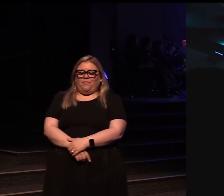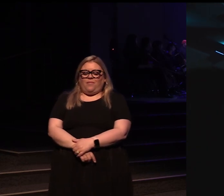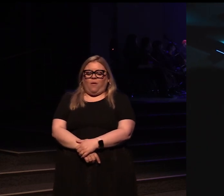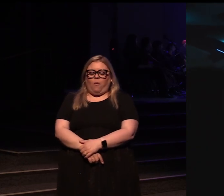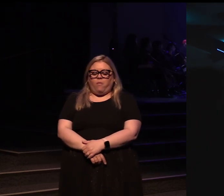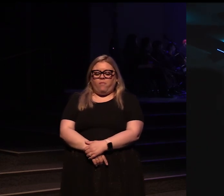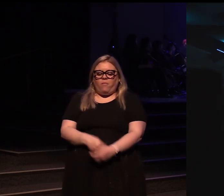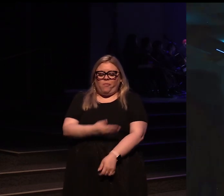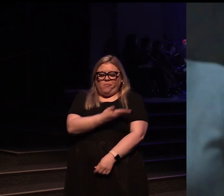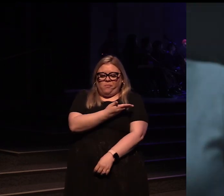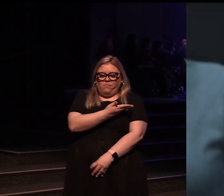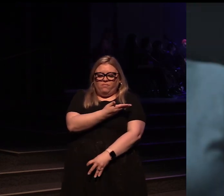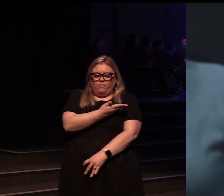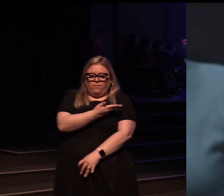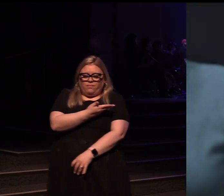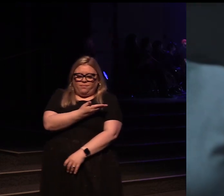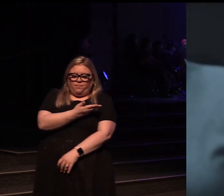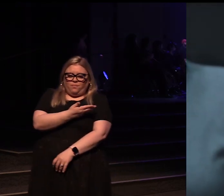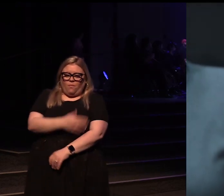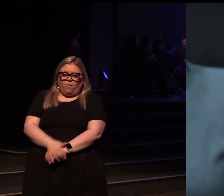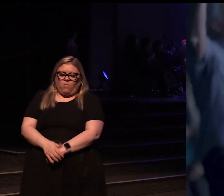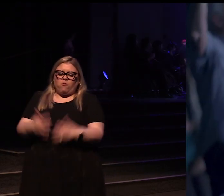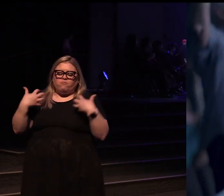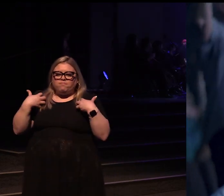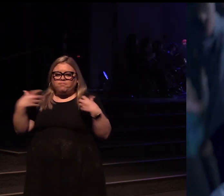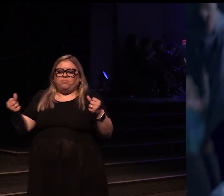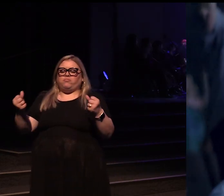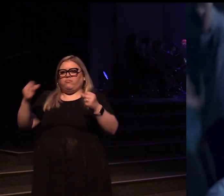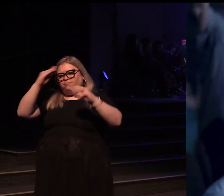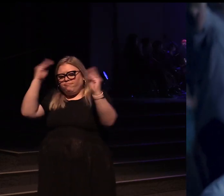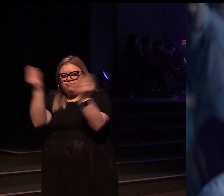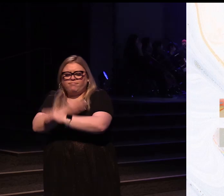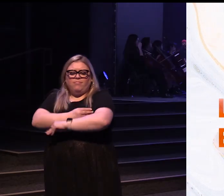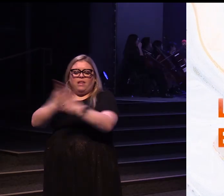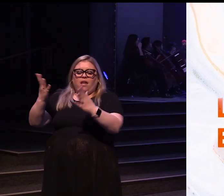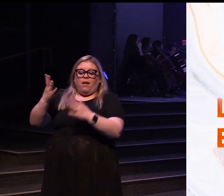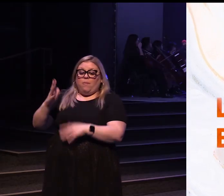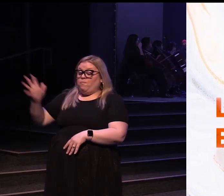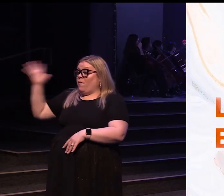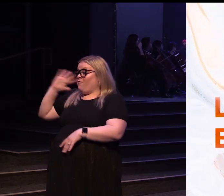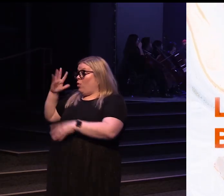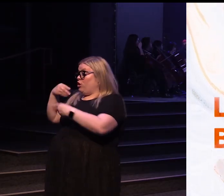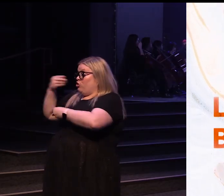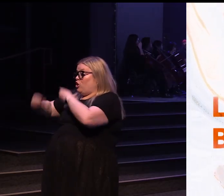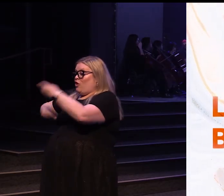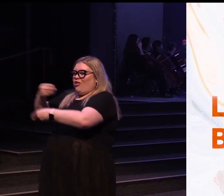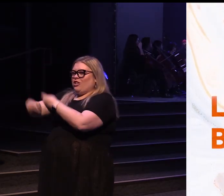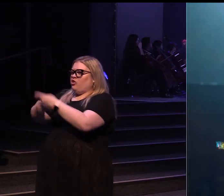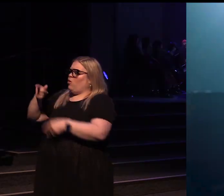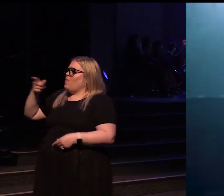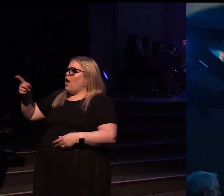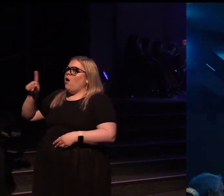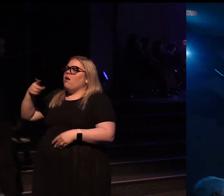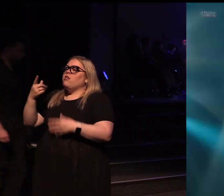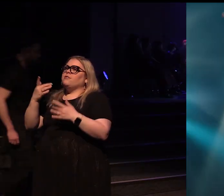Father, give us the boldness to speak out loud what other generations only dared to